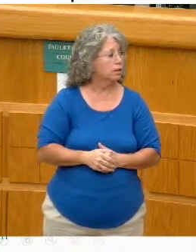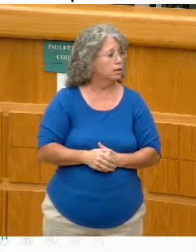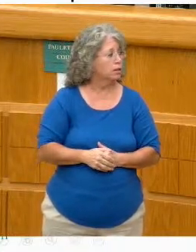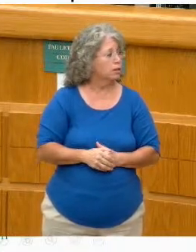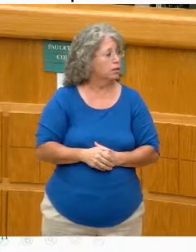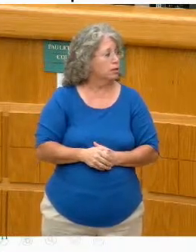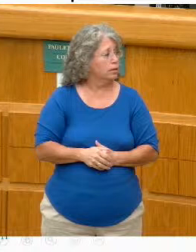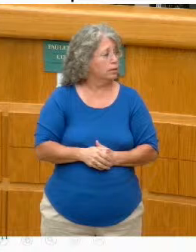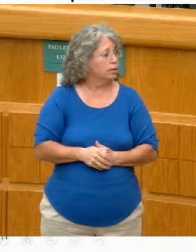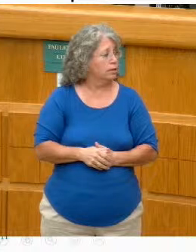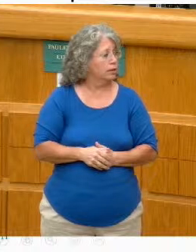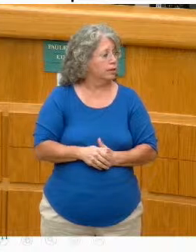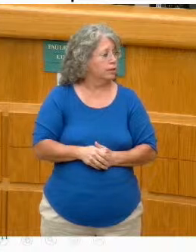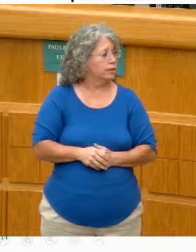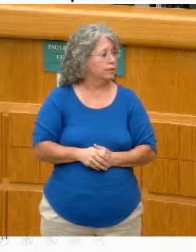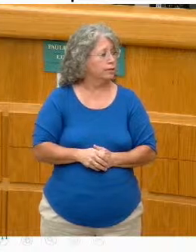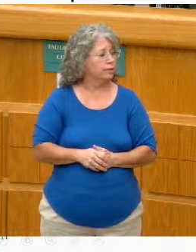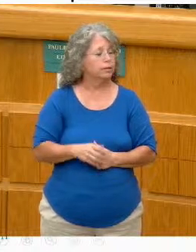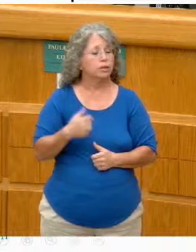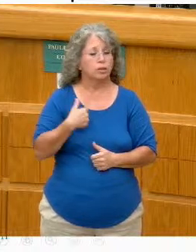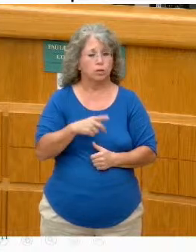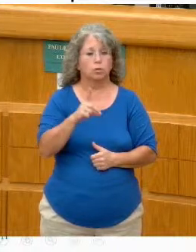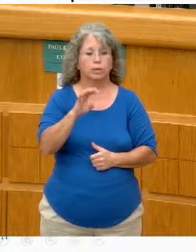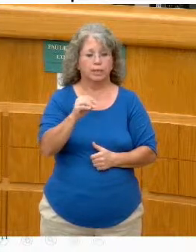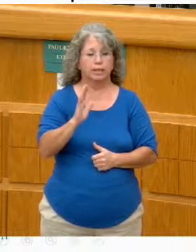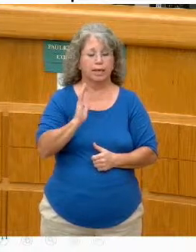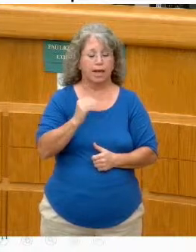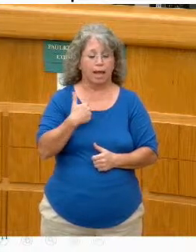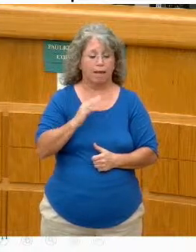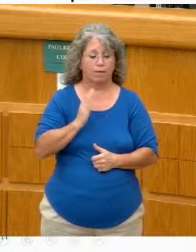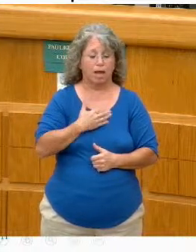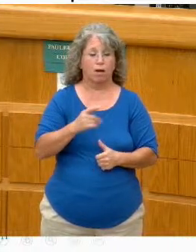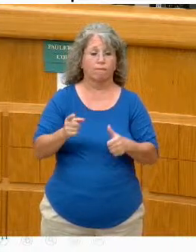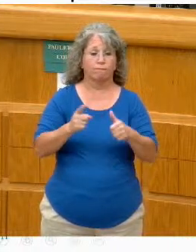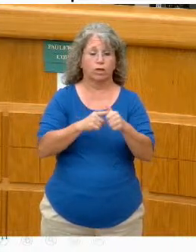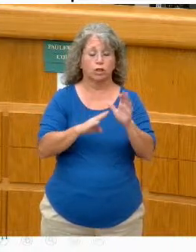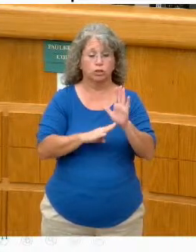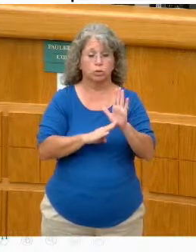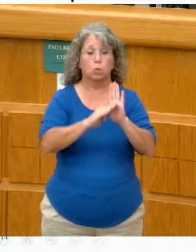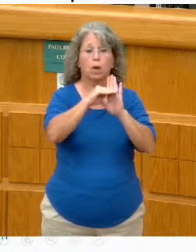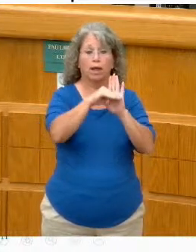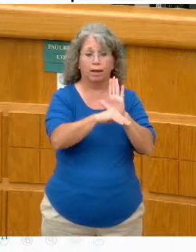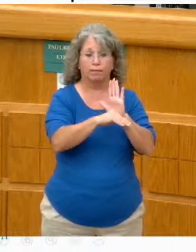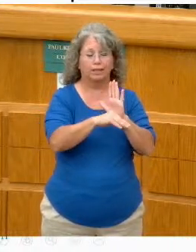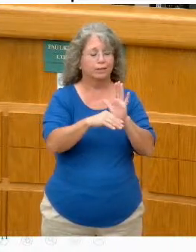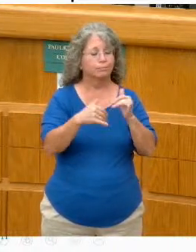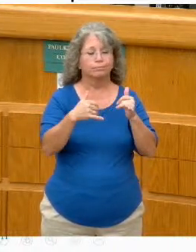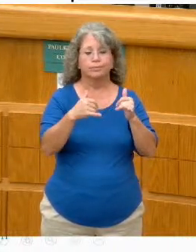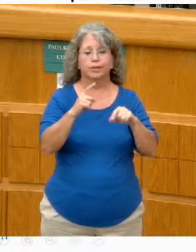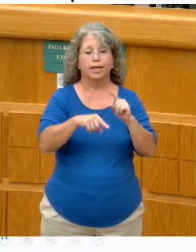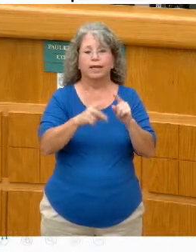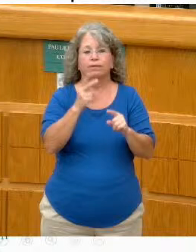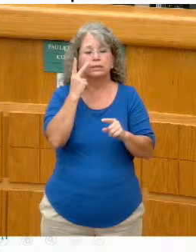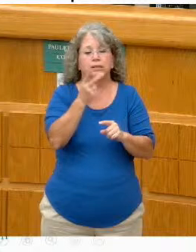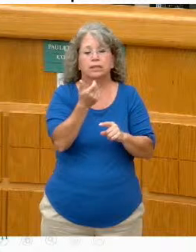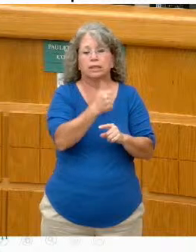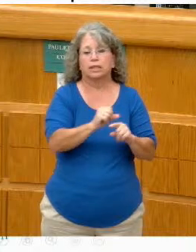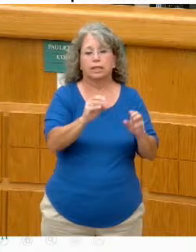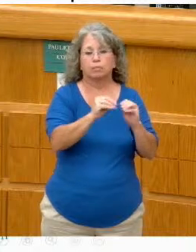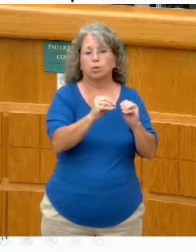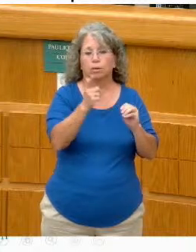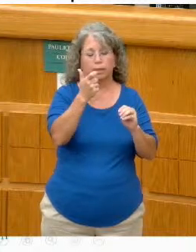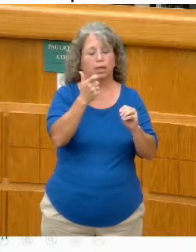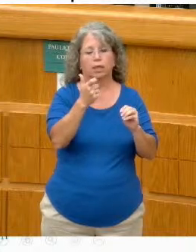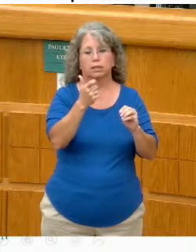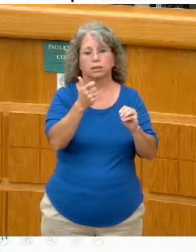wave back in March and April, and you can't even see it on this plot anymore because the number of cases has